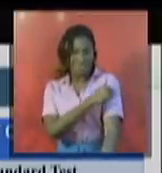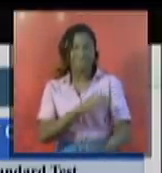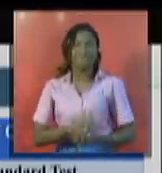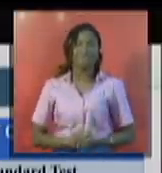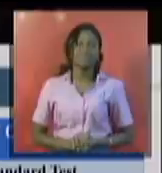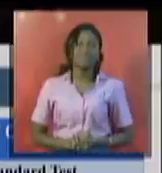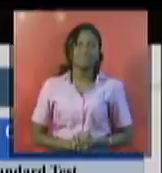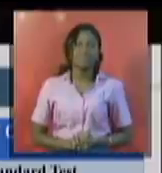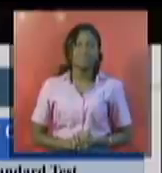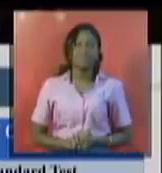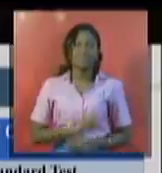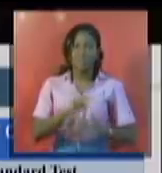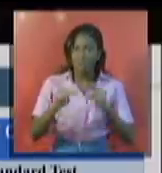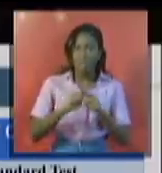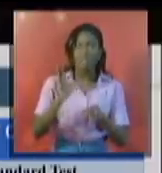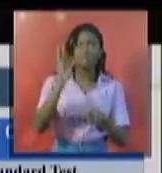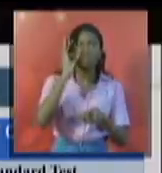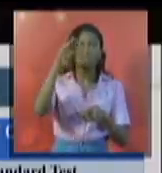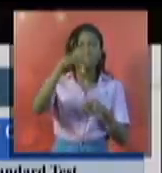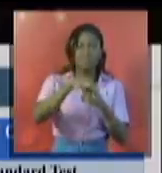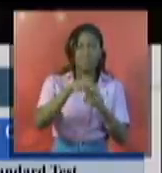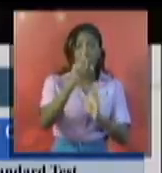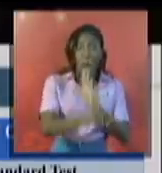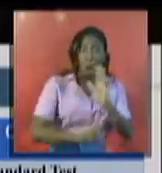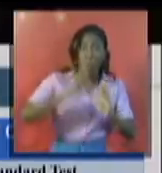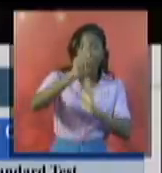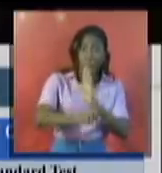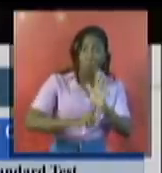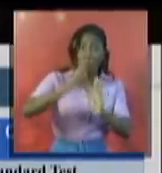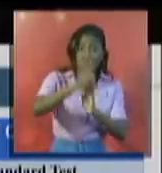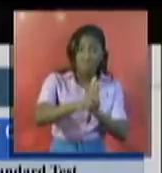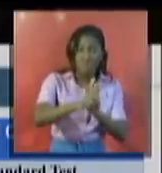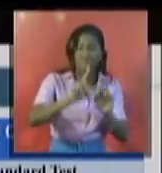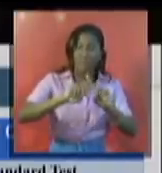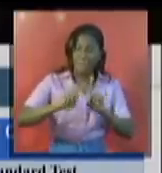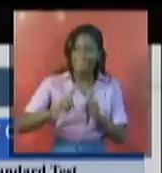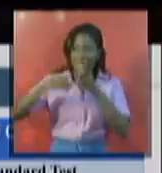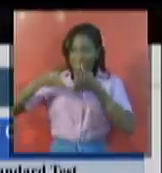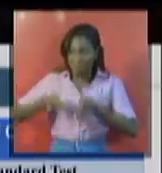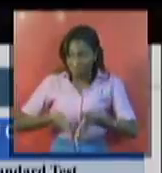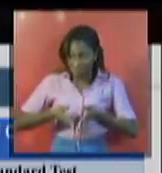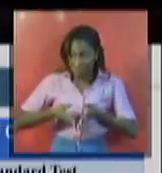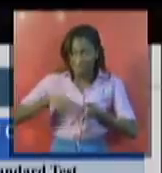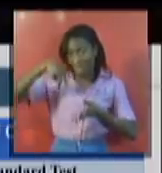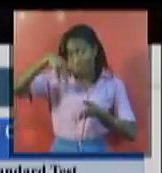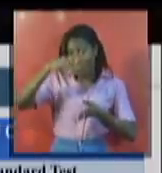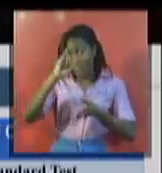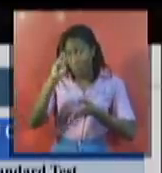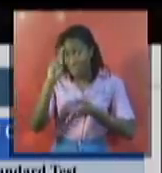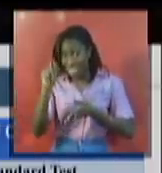it will bring the testing time down from hours, from routine testing, down to minutes. And